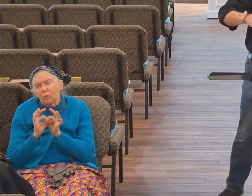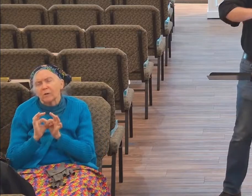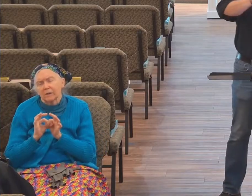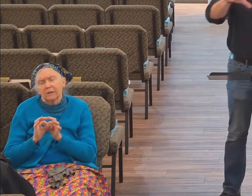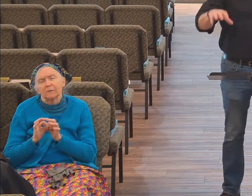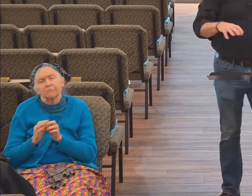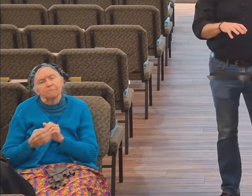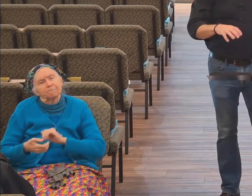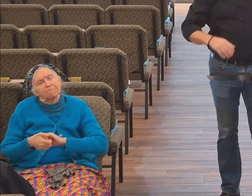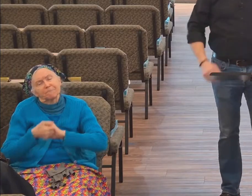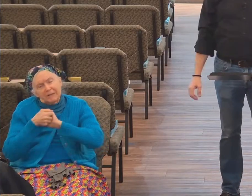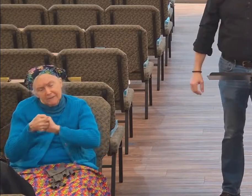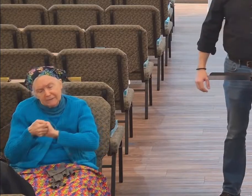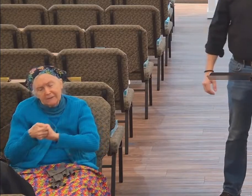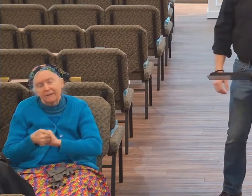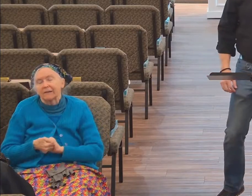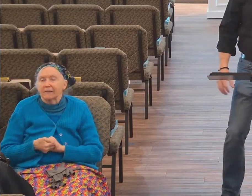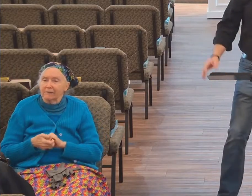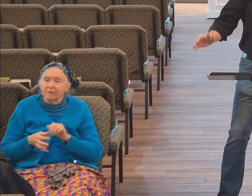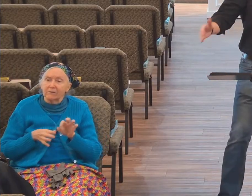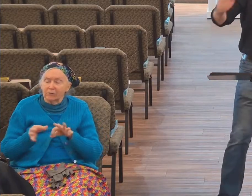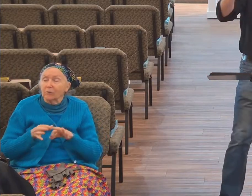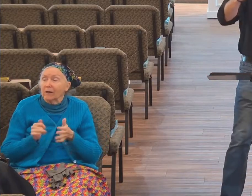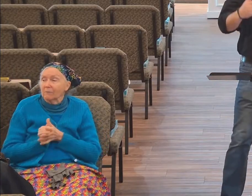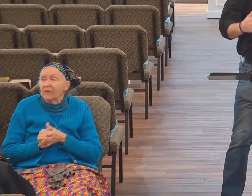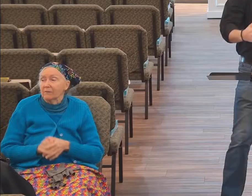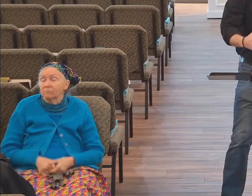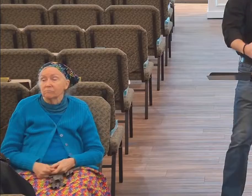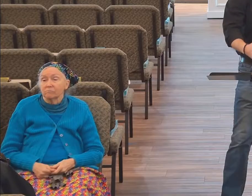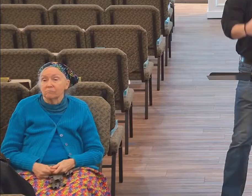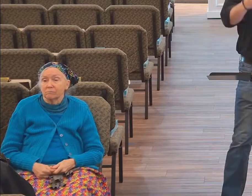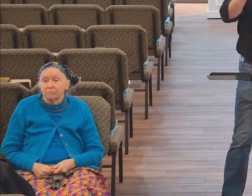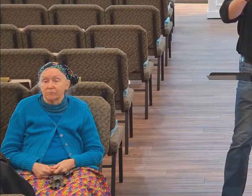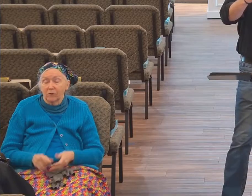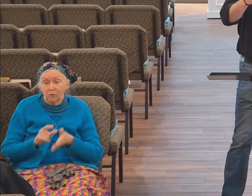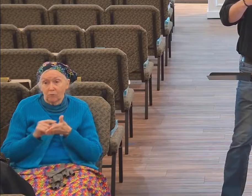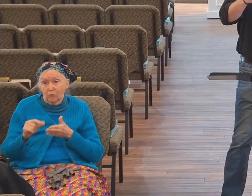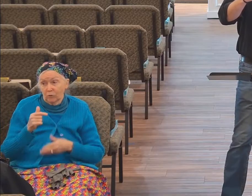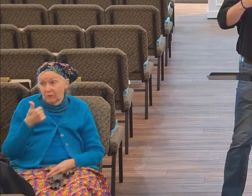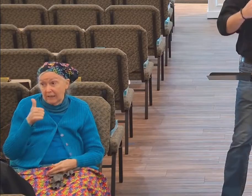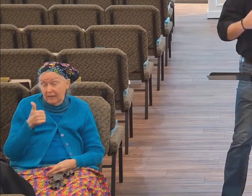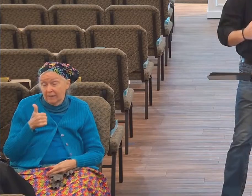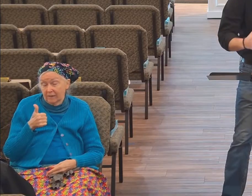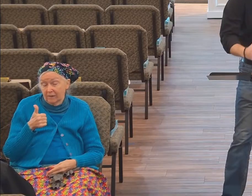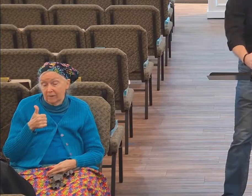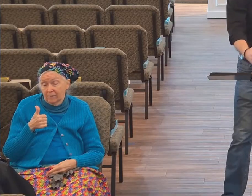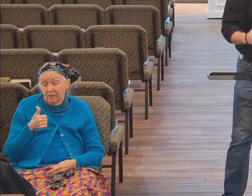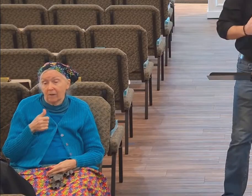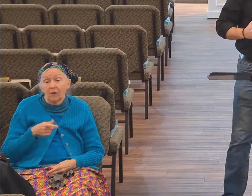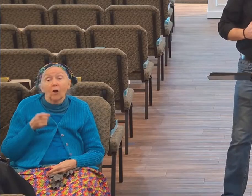This is what he's describing. Okay, verse 10. You are